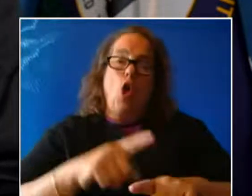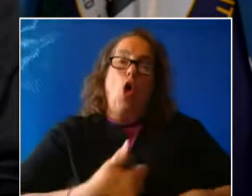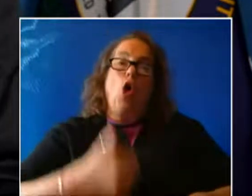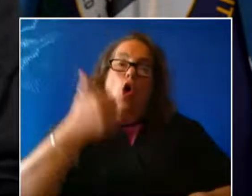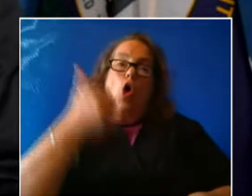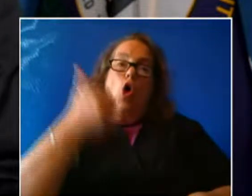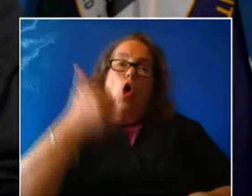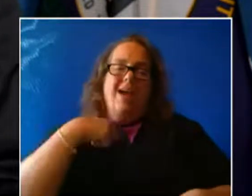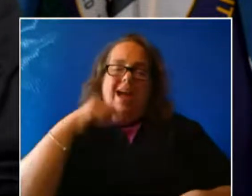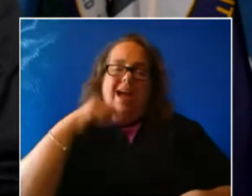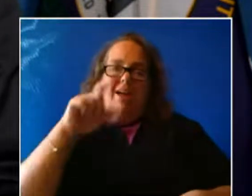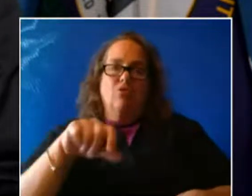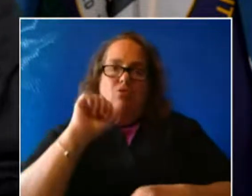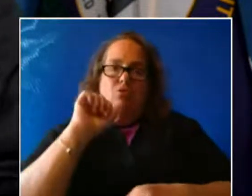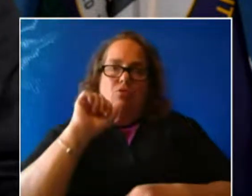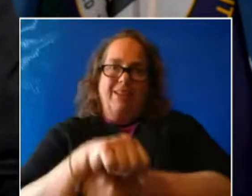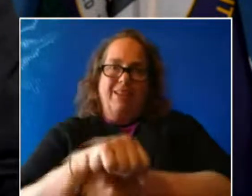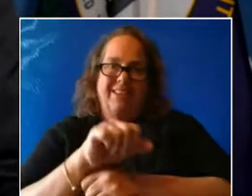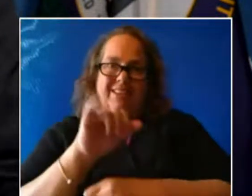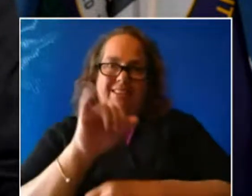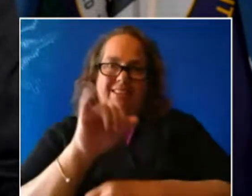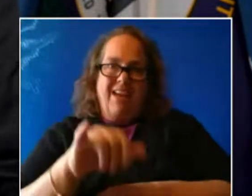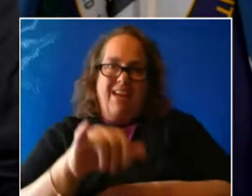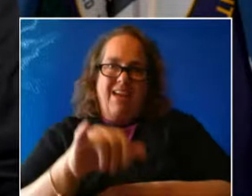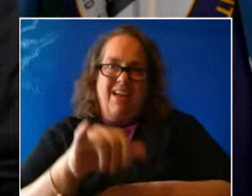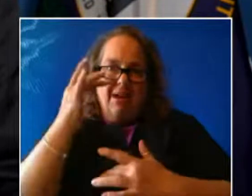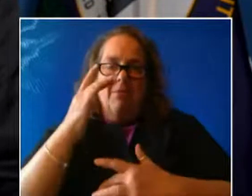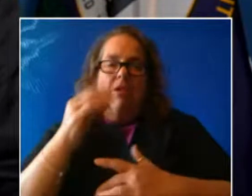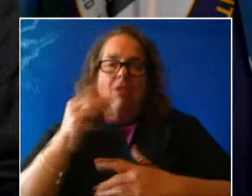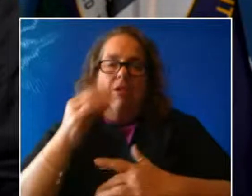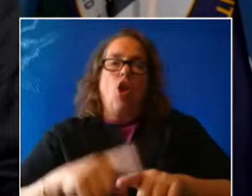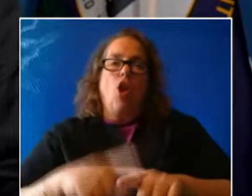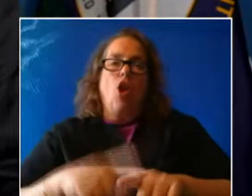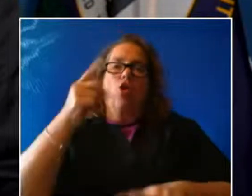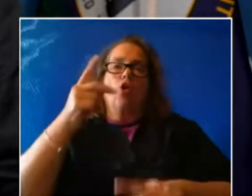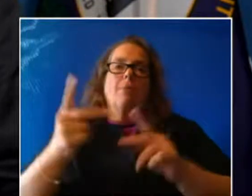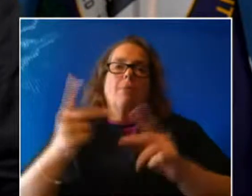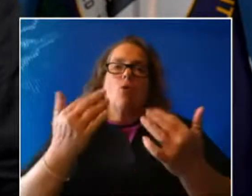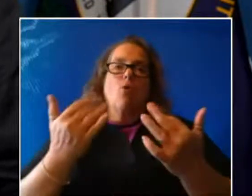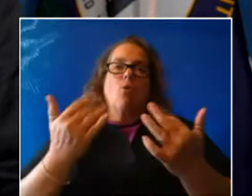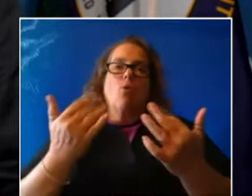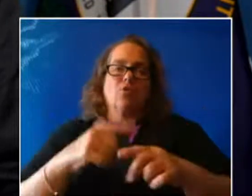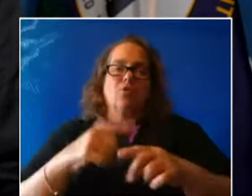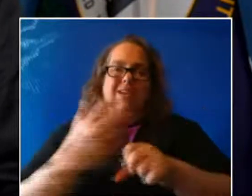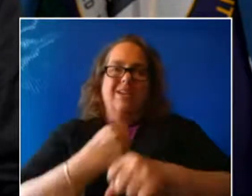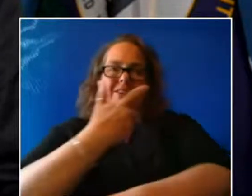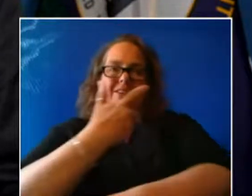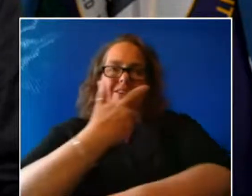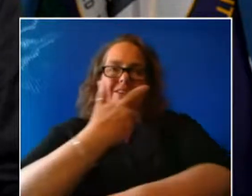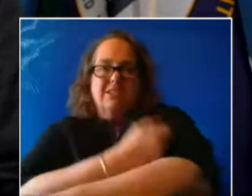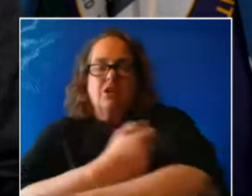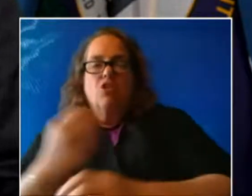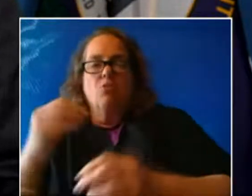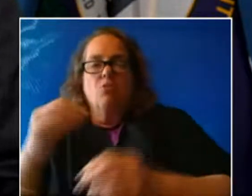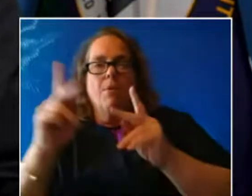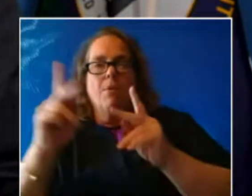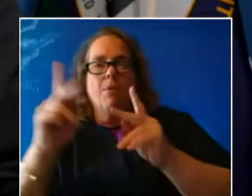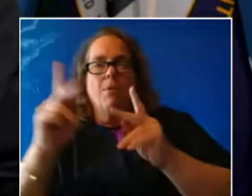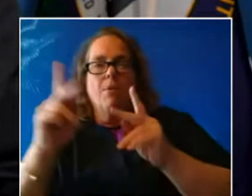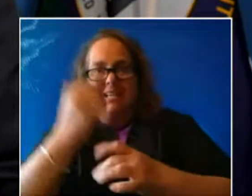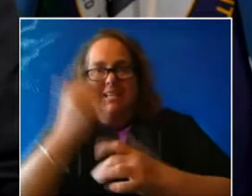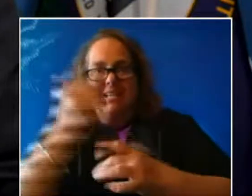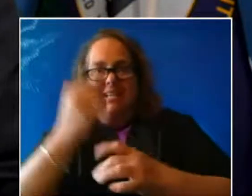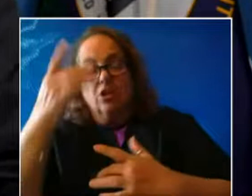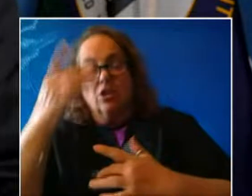pandemic, the longer that people wait to get vaccinated, the more people who get sick, including the more kids who get